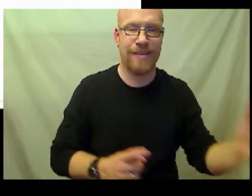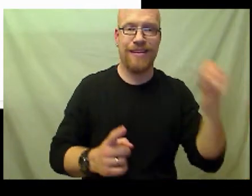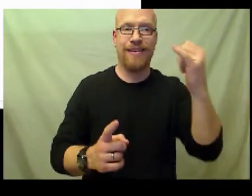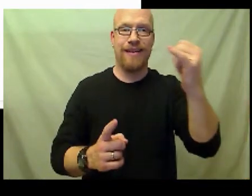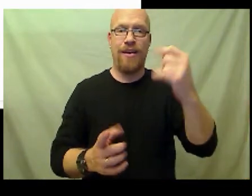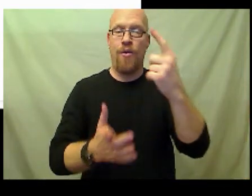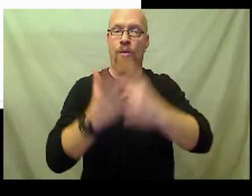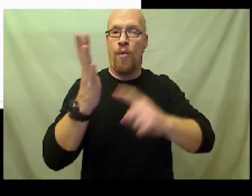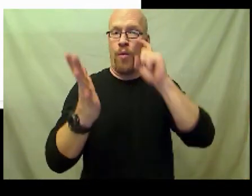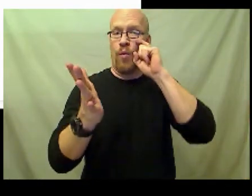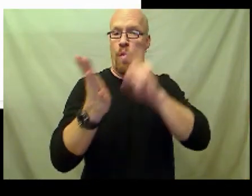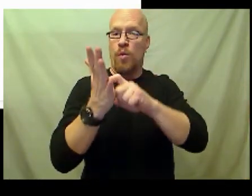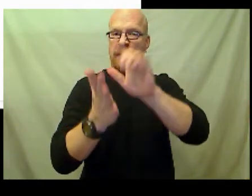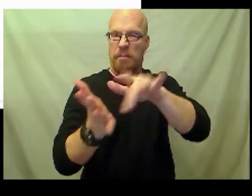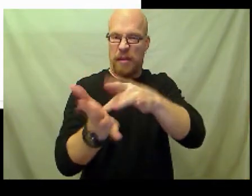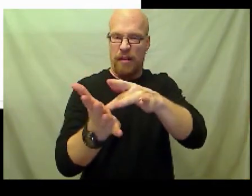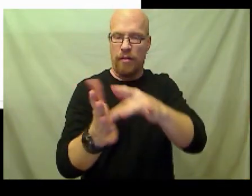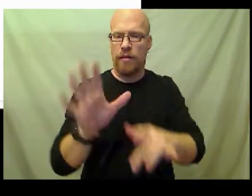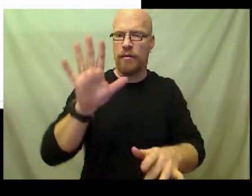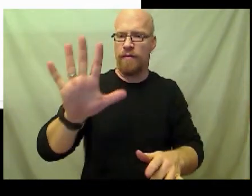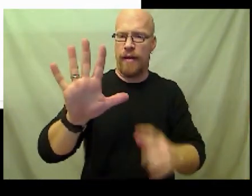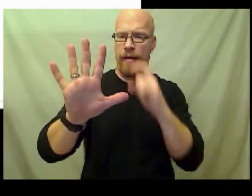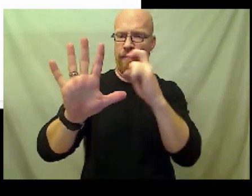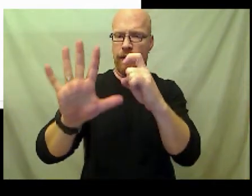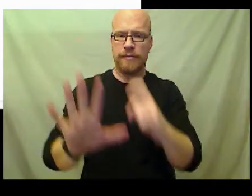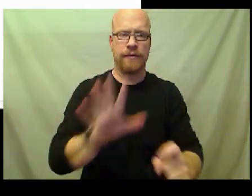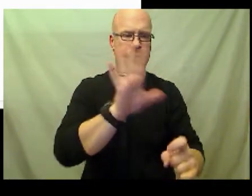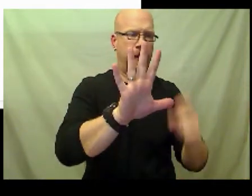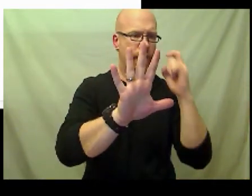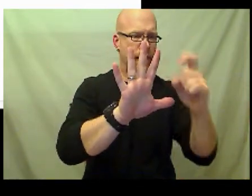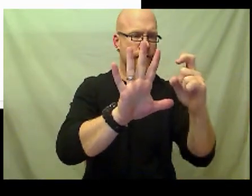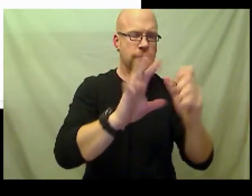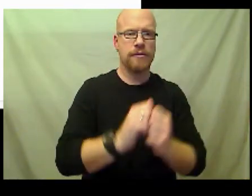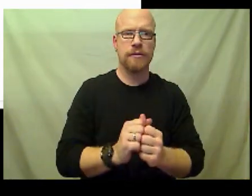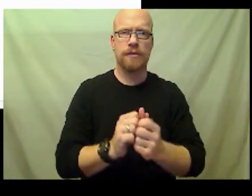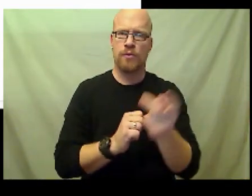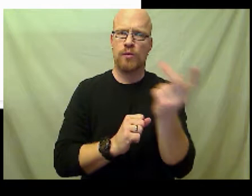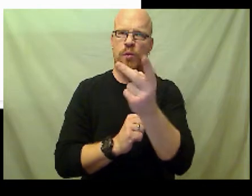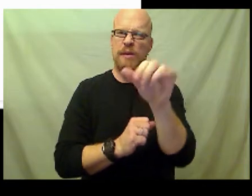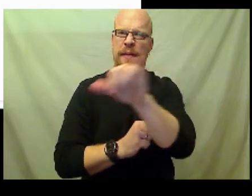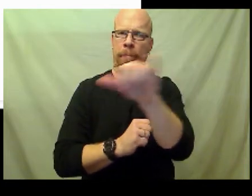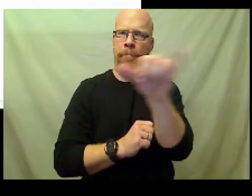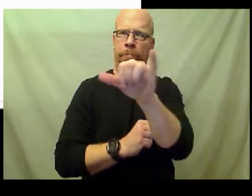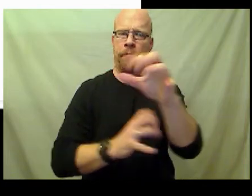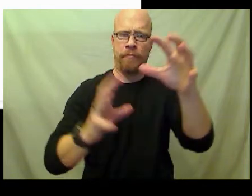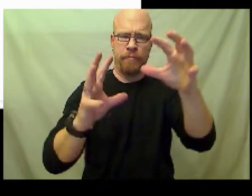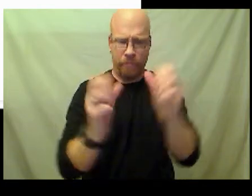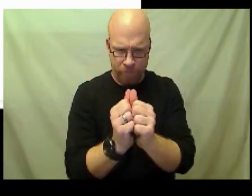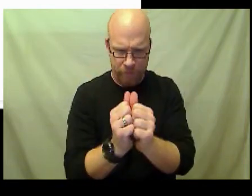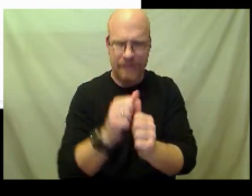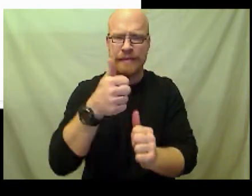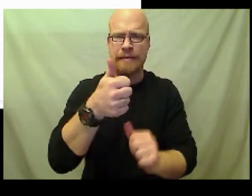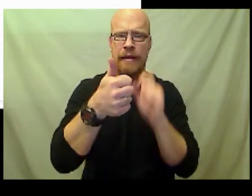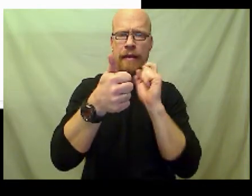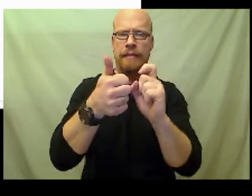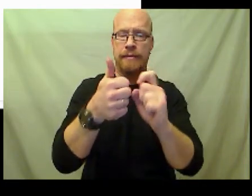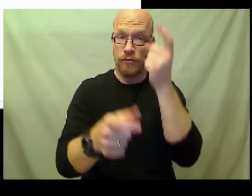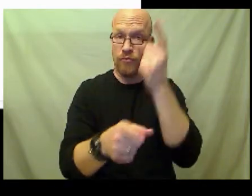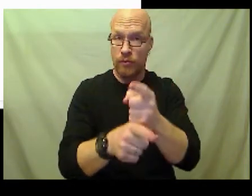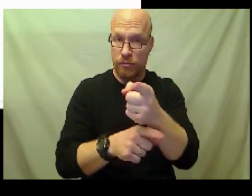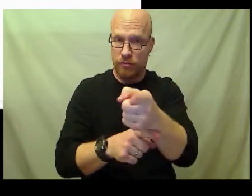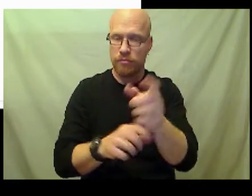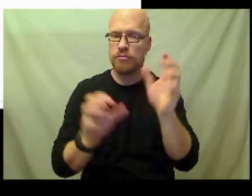Okay, now what you notice in the middle here, we have 5x plus 5x. There's two of them, they're the same thing. Put them together, it's